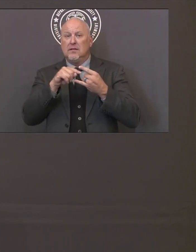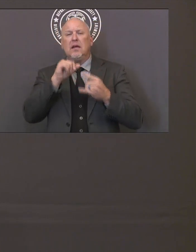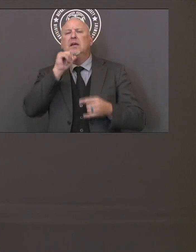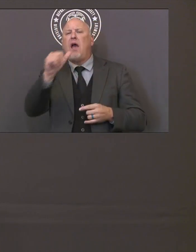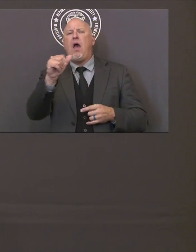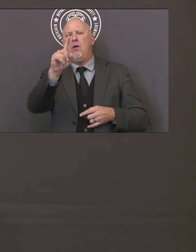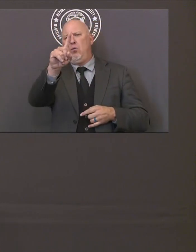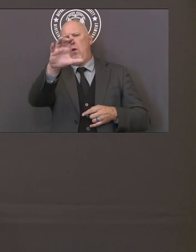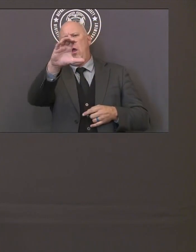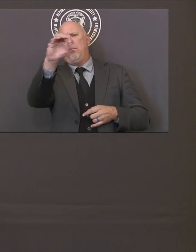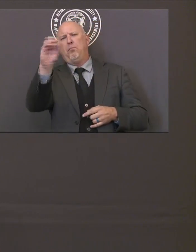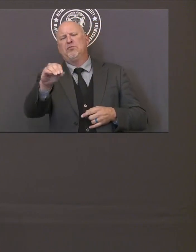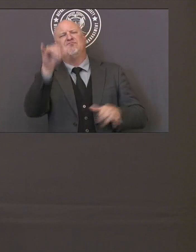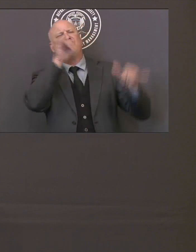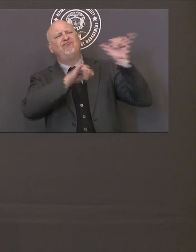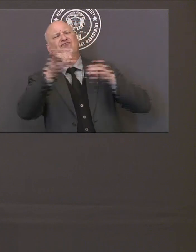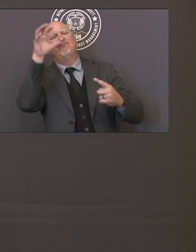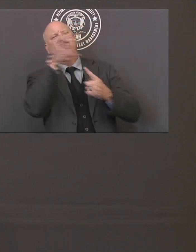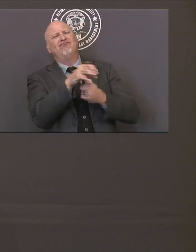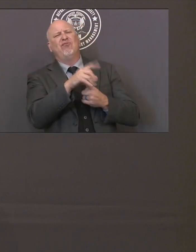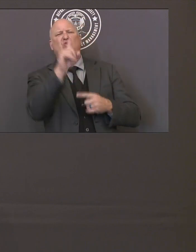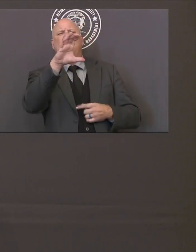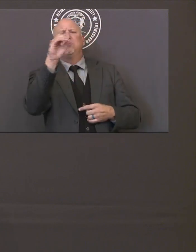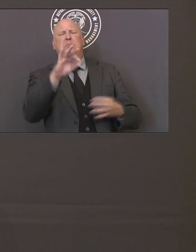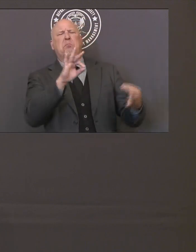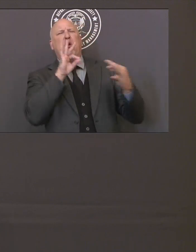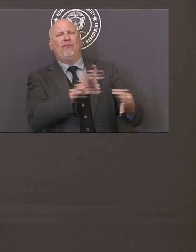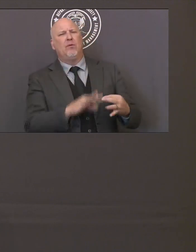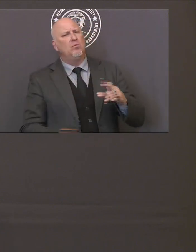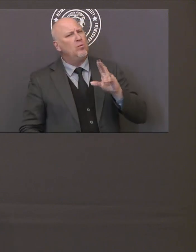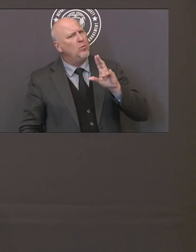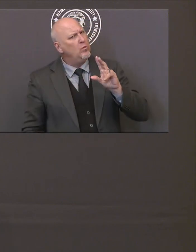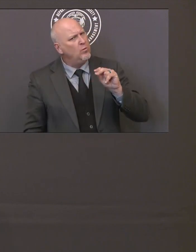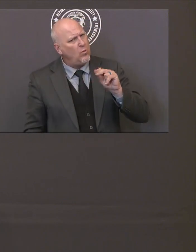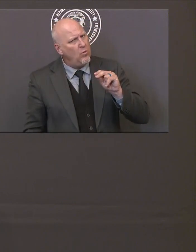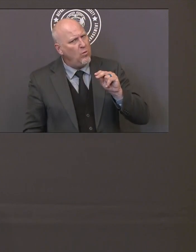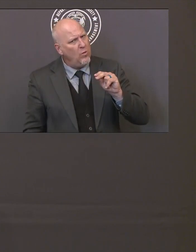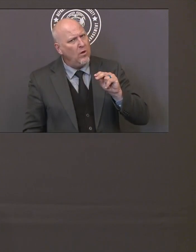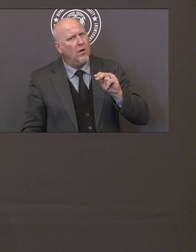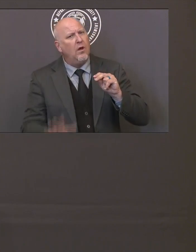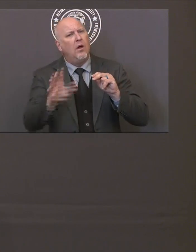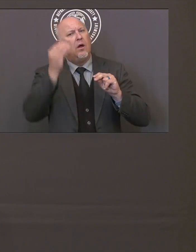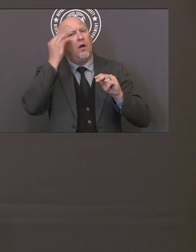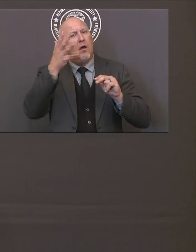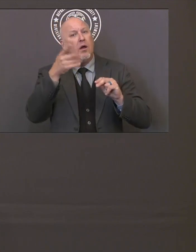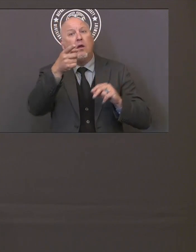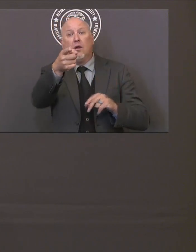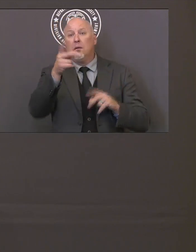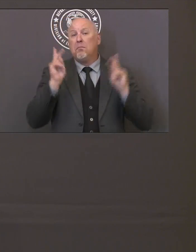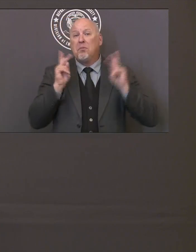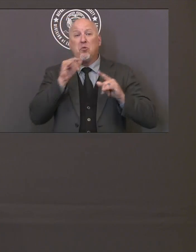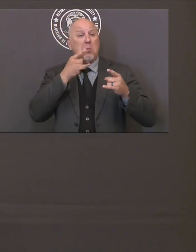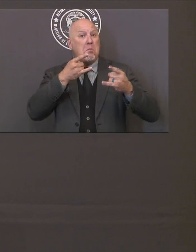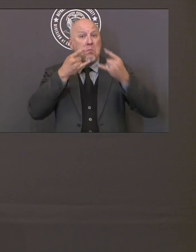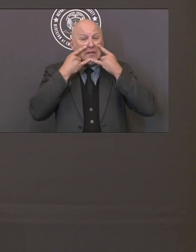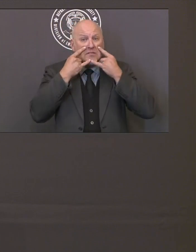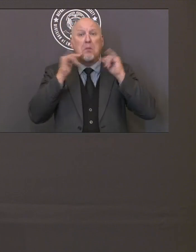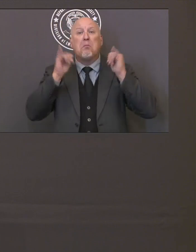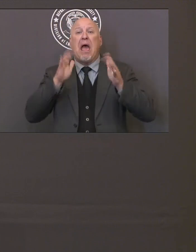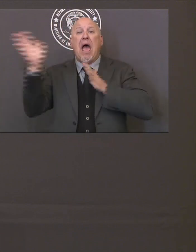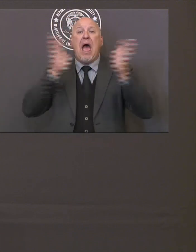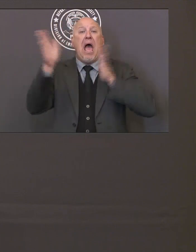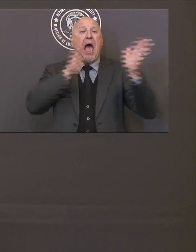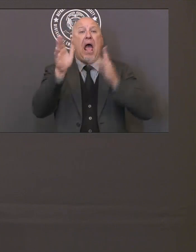sense of security. So if you put on your mask and then go about your day as if there wasn't a pandemic, your mask is not going